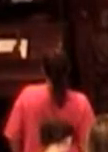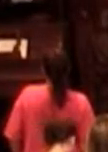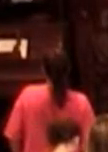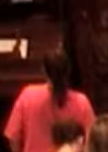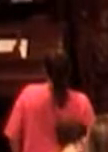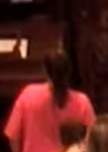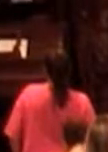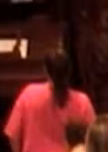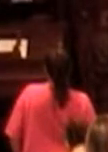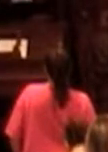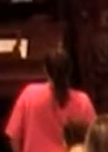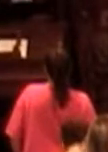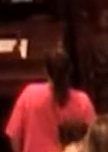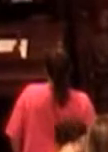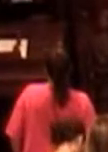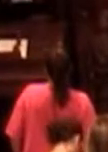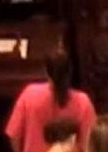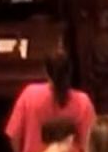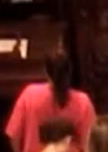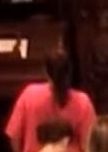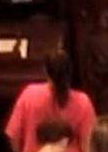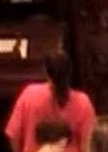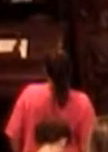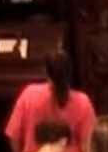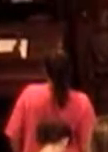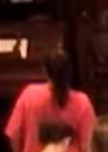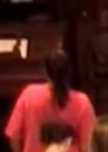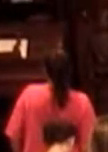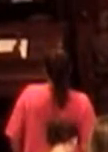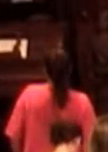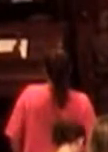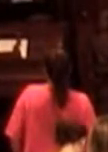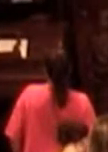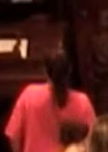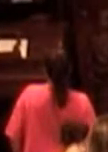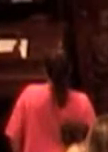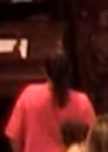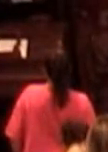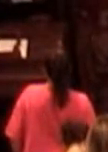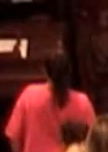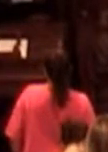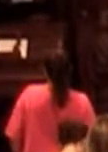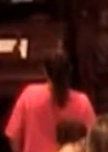And we ask that you allow us to free our minds so that we can do that.